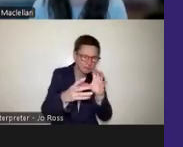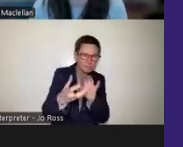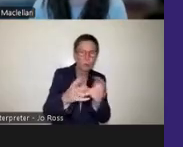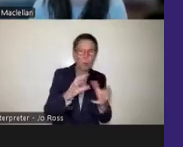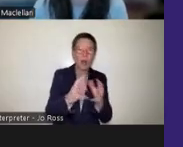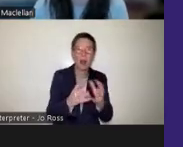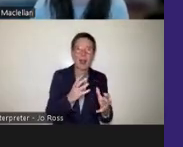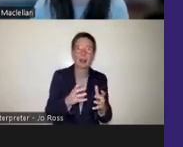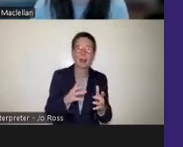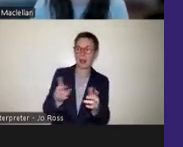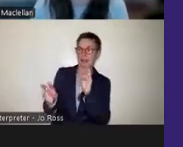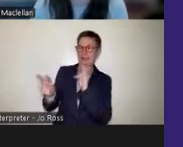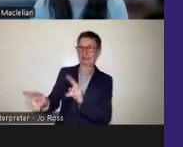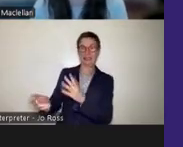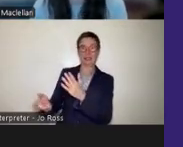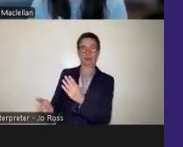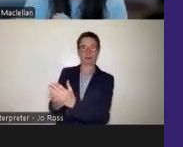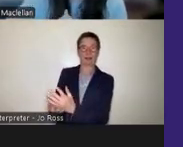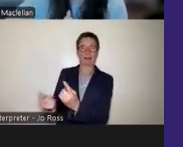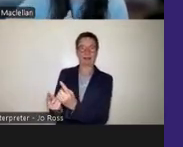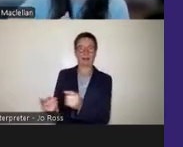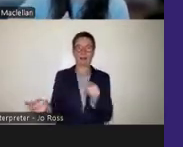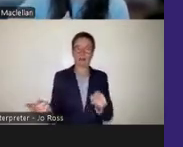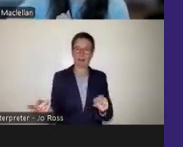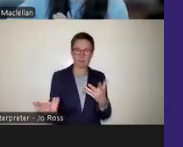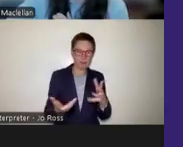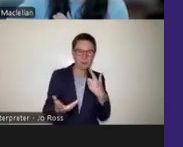all of those things that children want to do in a museum.